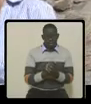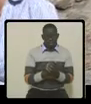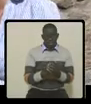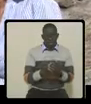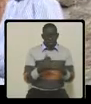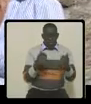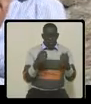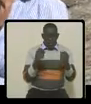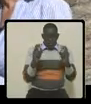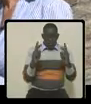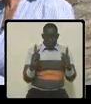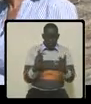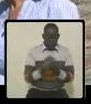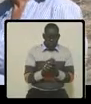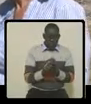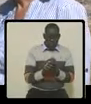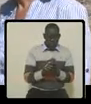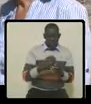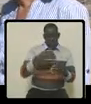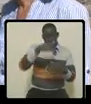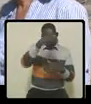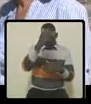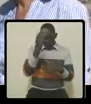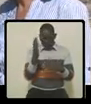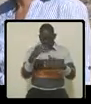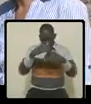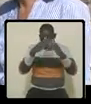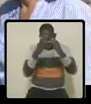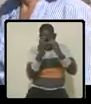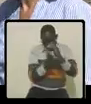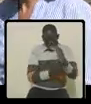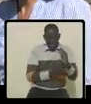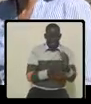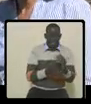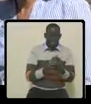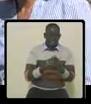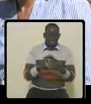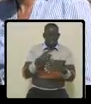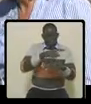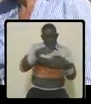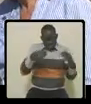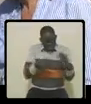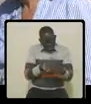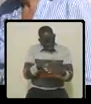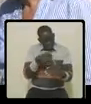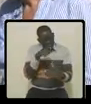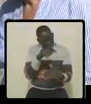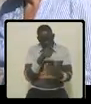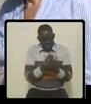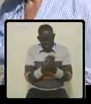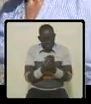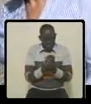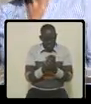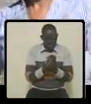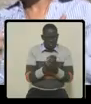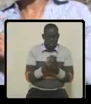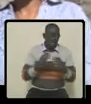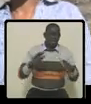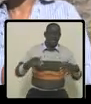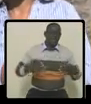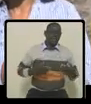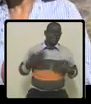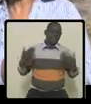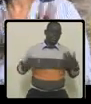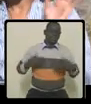Wow, viewers, to think that fold mountains actually originated inside the Earth's crust. I hope